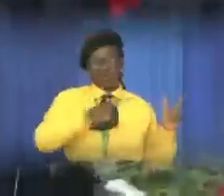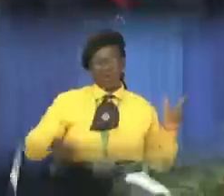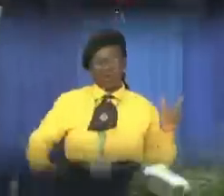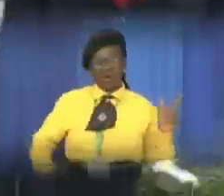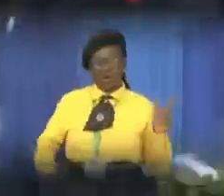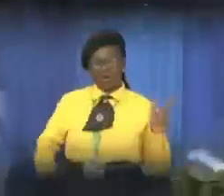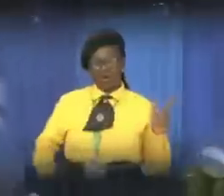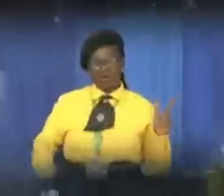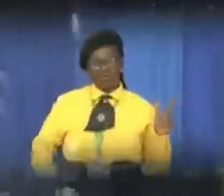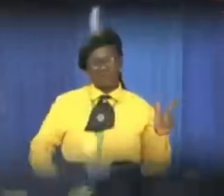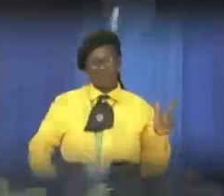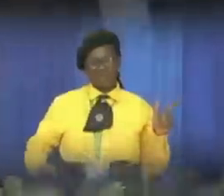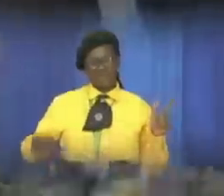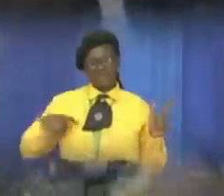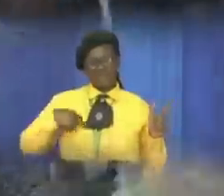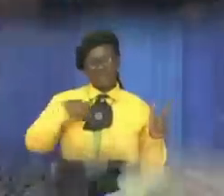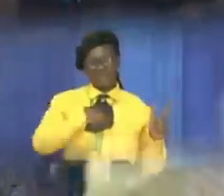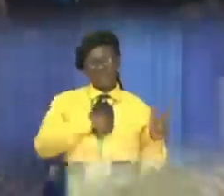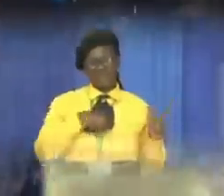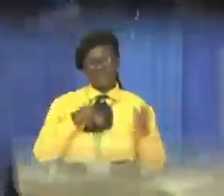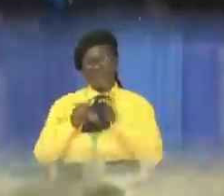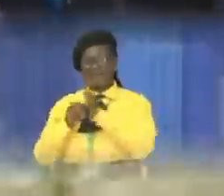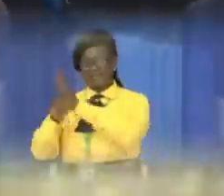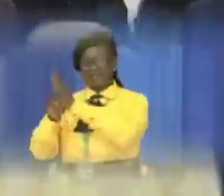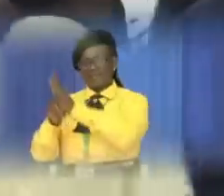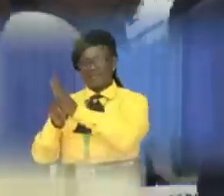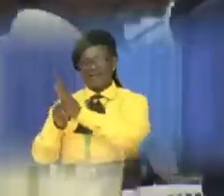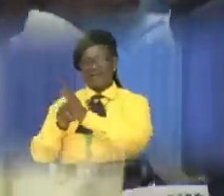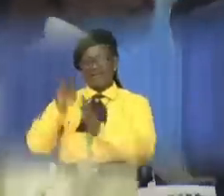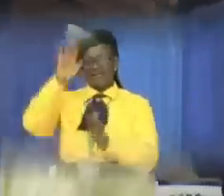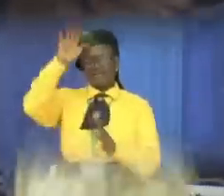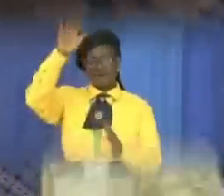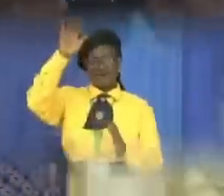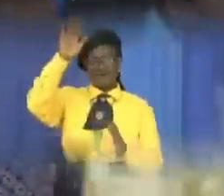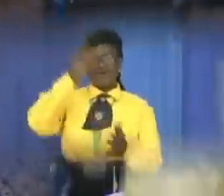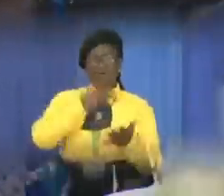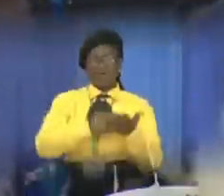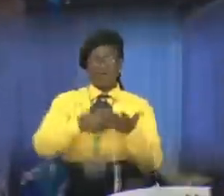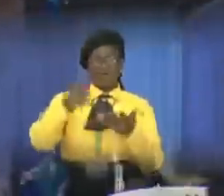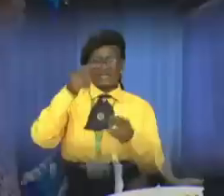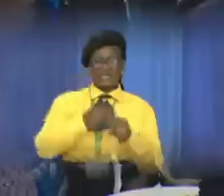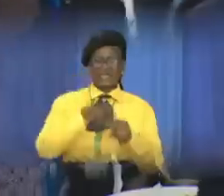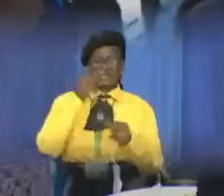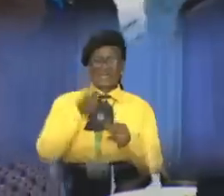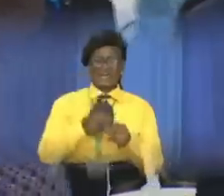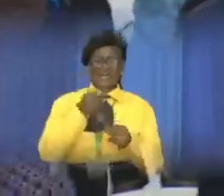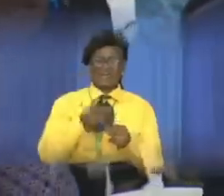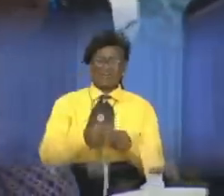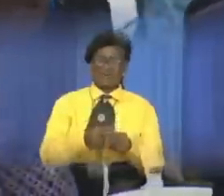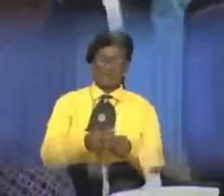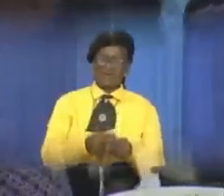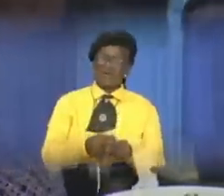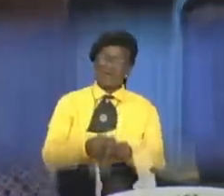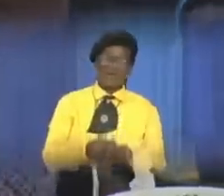Kekendre remo purunde remo poshikanto remo pochunde ke remo kashata.